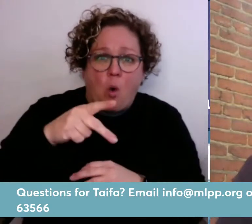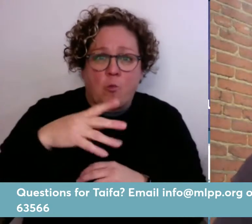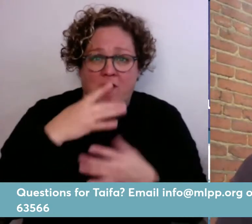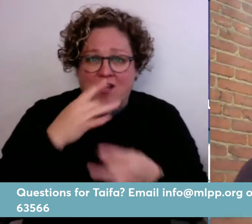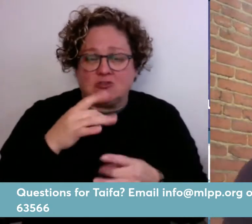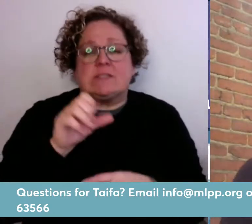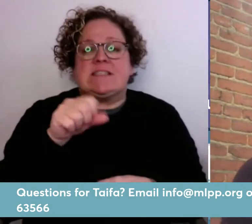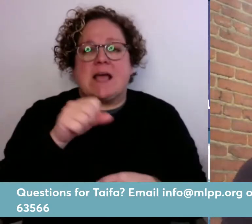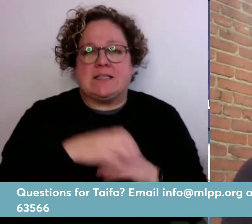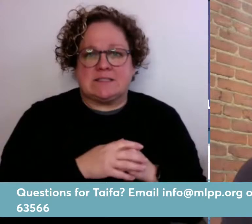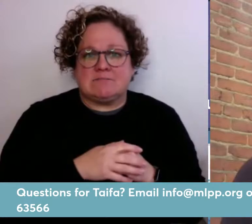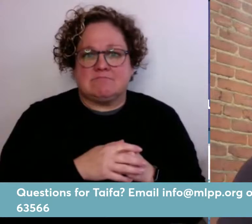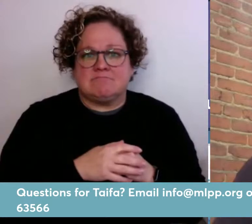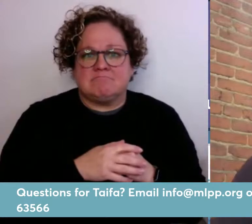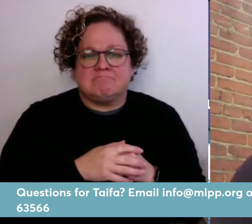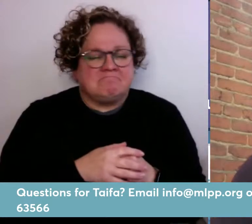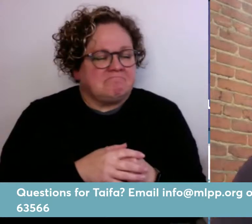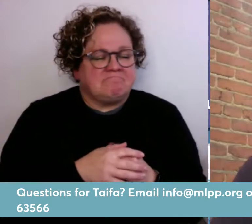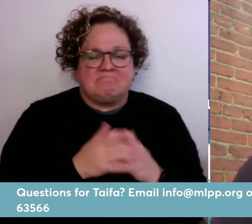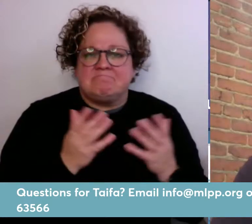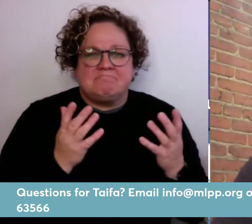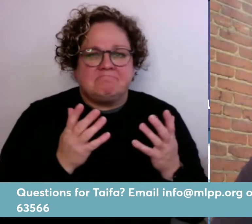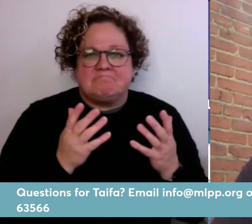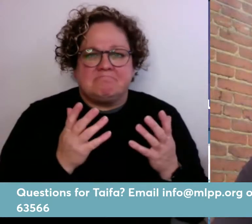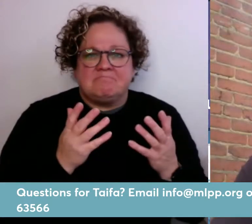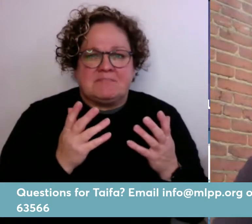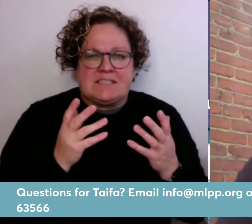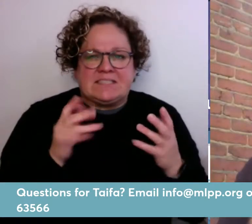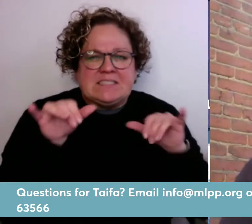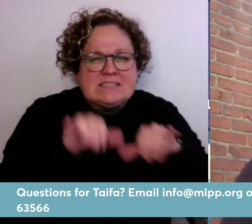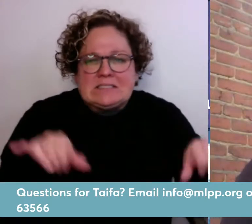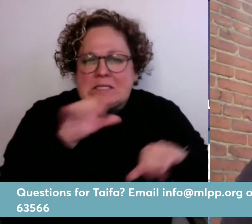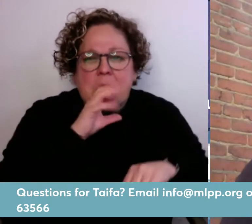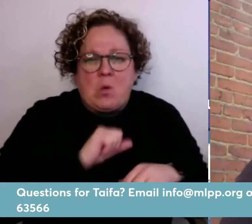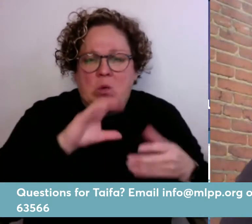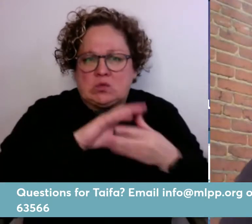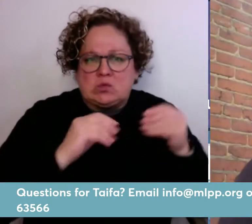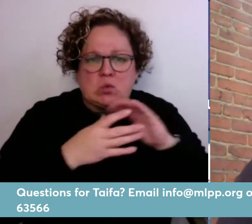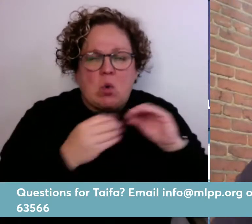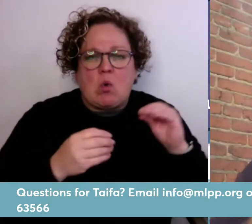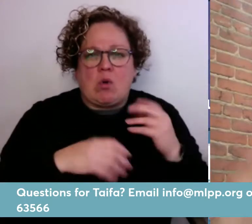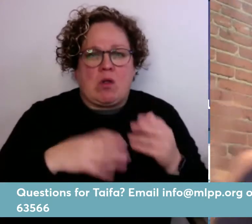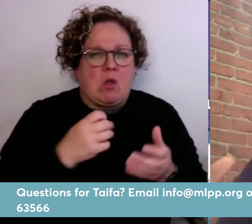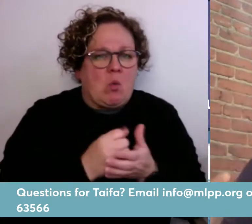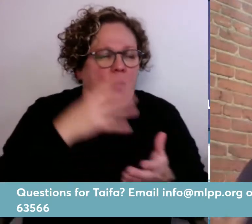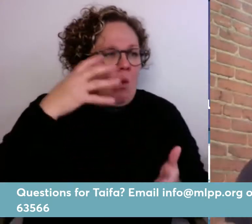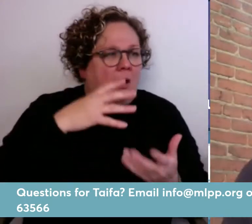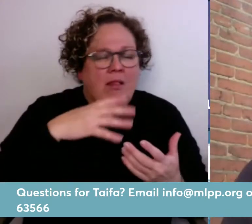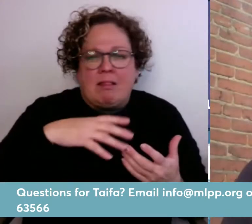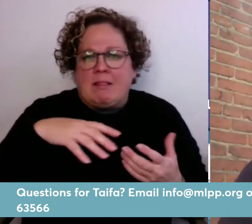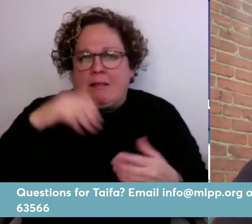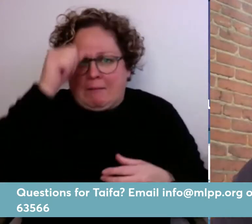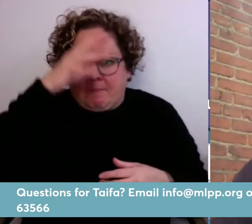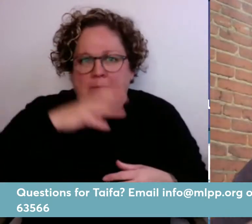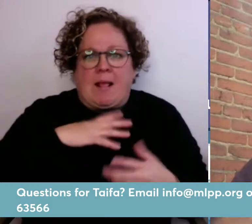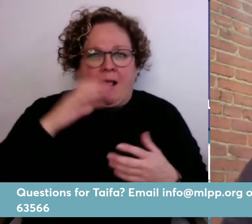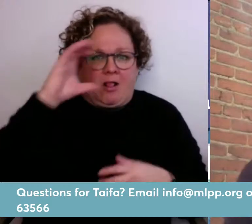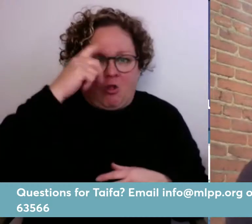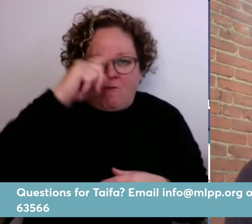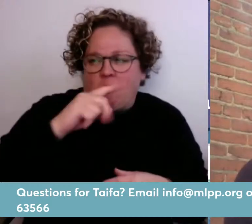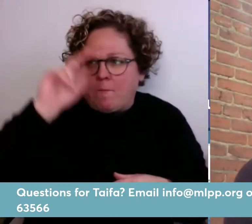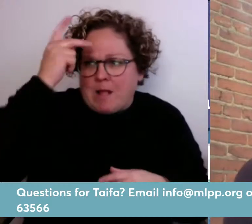a symbiotic bromance. Wealthy oligarch seeks authoritarian politician for walking on the beach